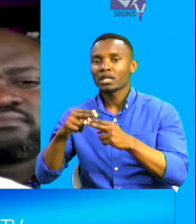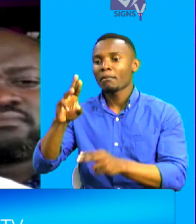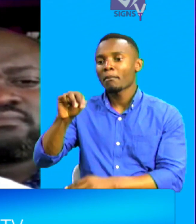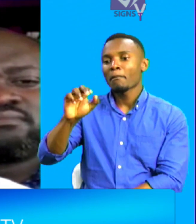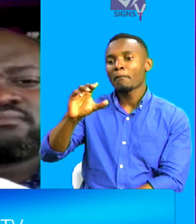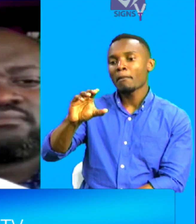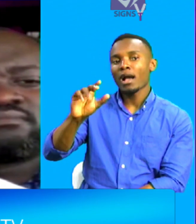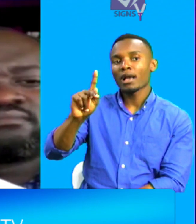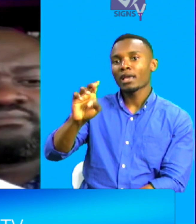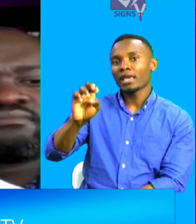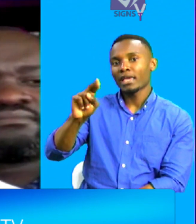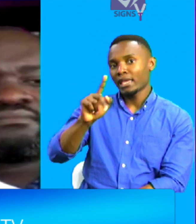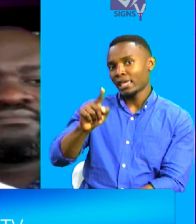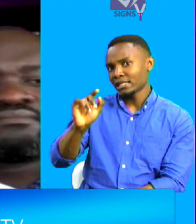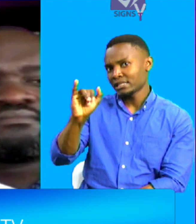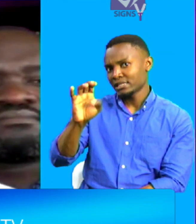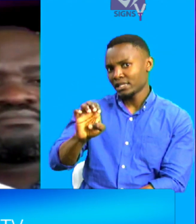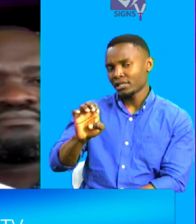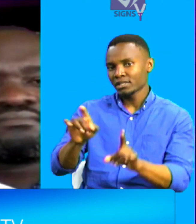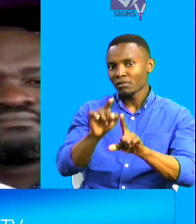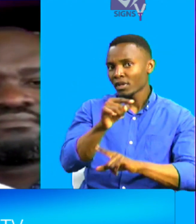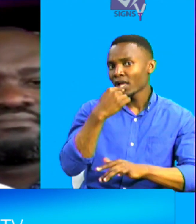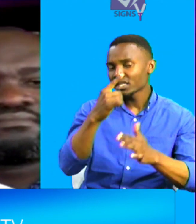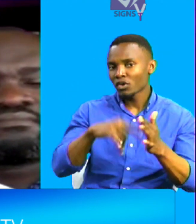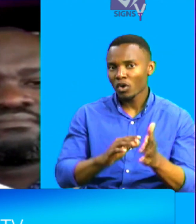na alisema kwamba